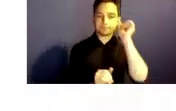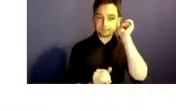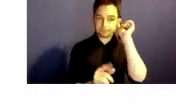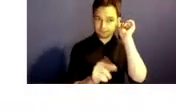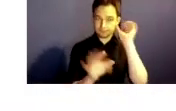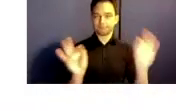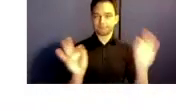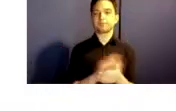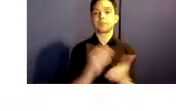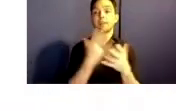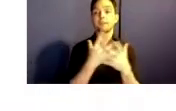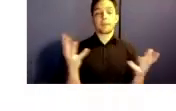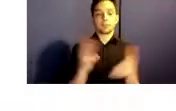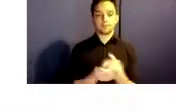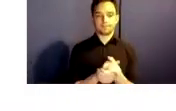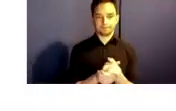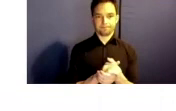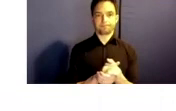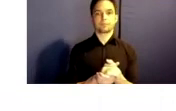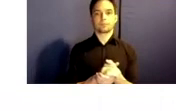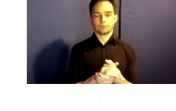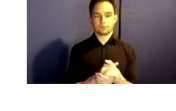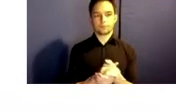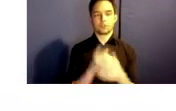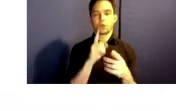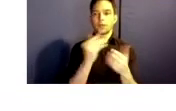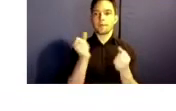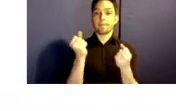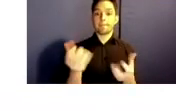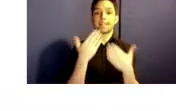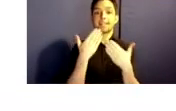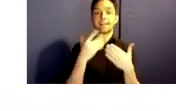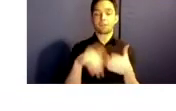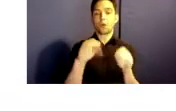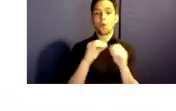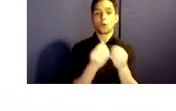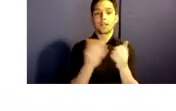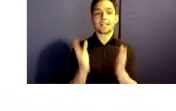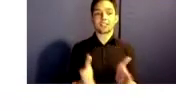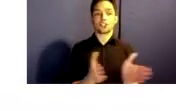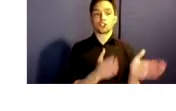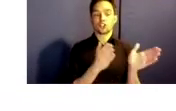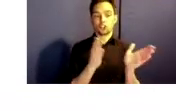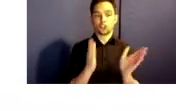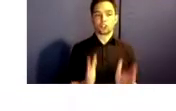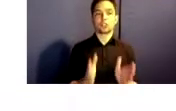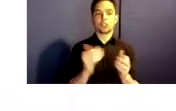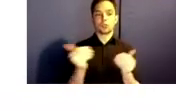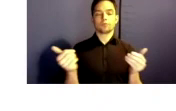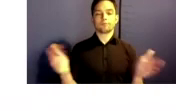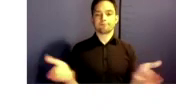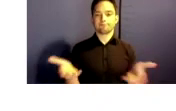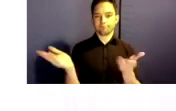Okay, thank you very much. Really many thanks to the organizer for inviting me. And I have the pleasure